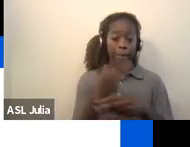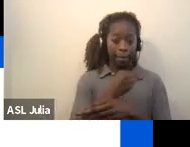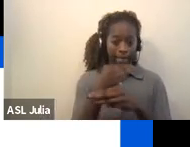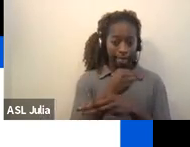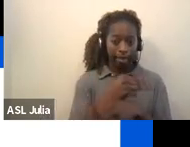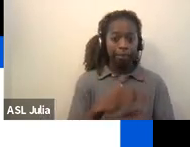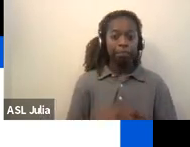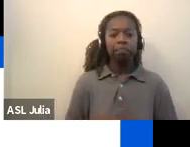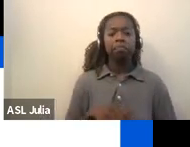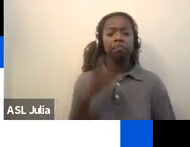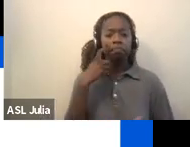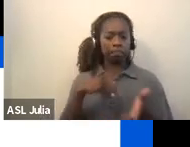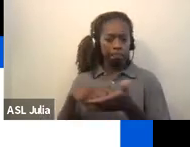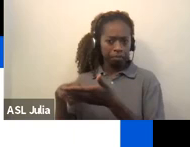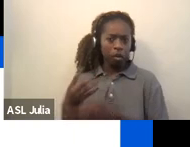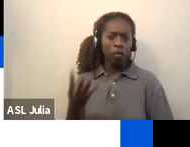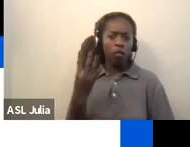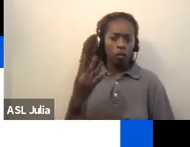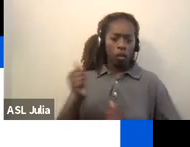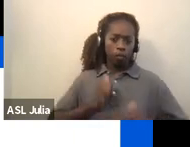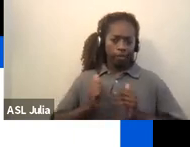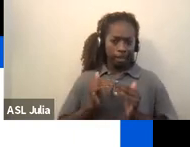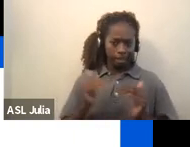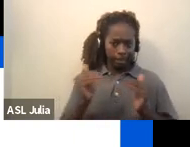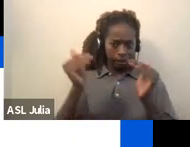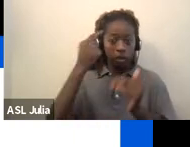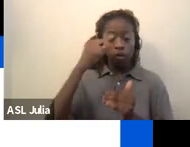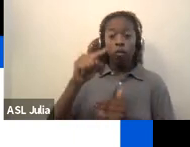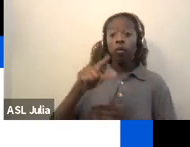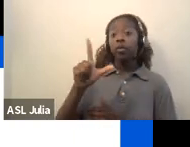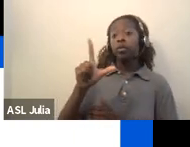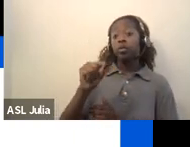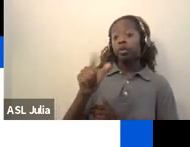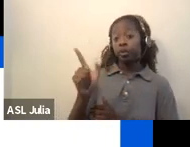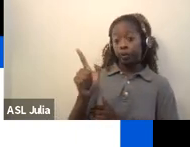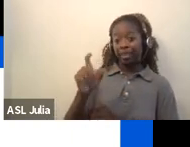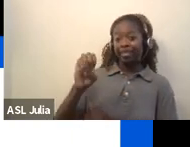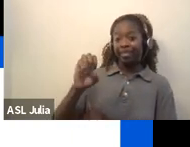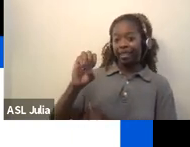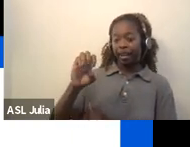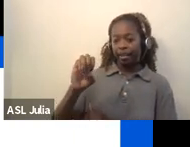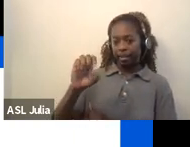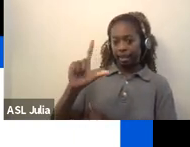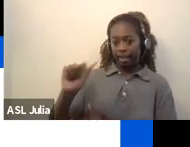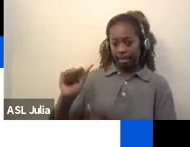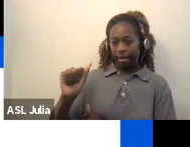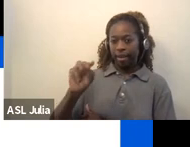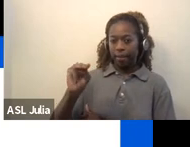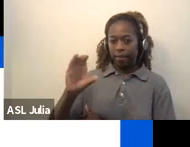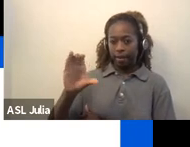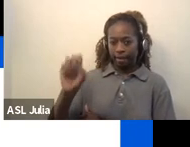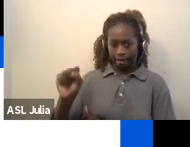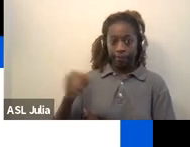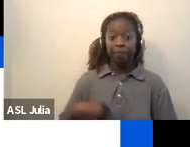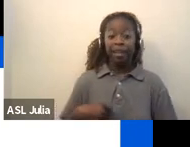here you will see the four performance levels of 2021 ela mcas the line on the bar represents